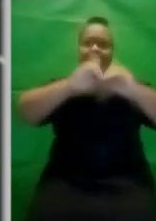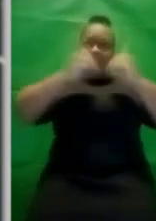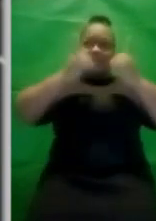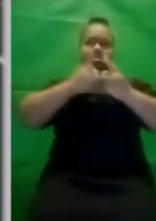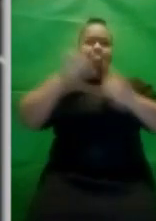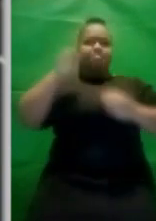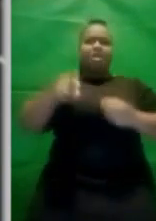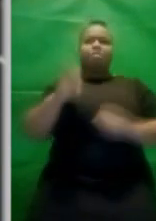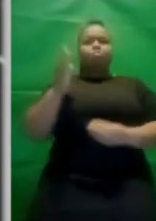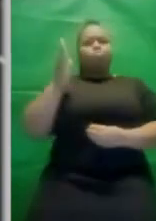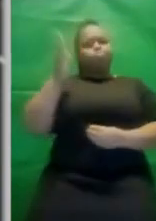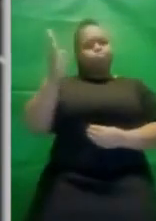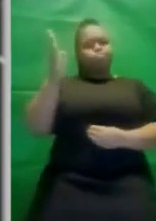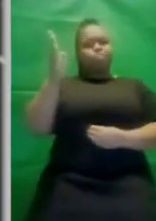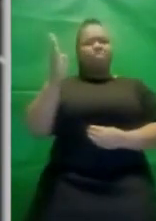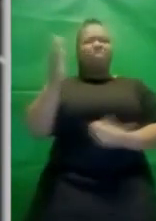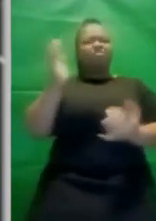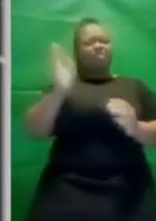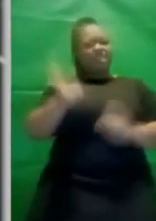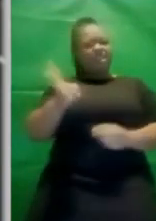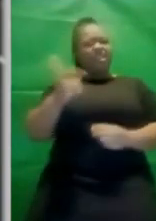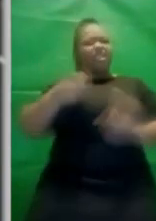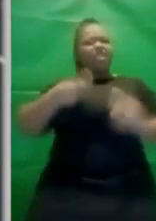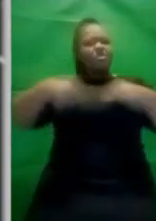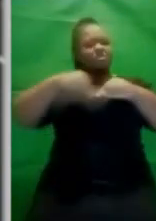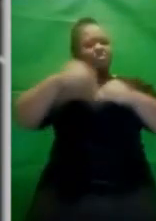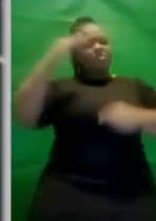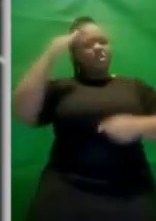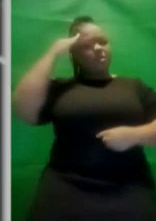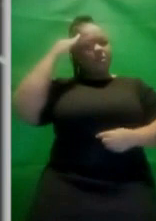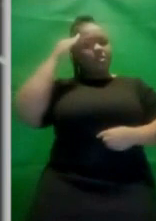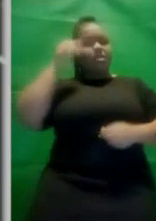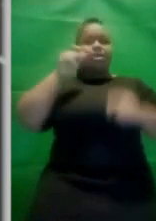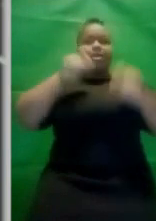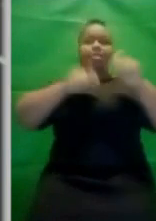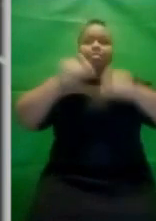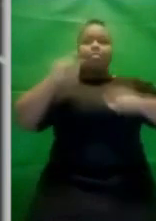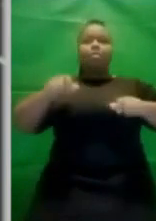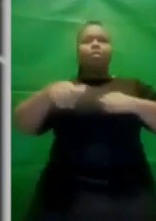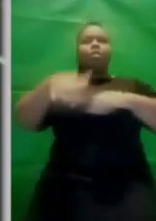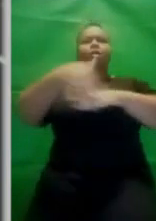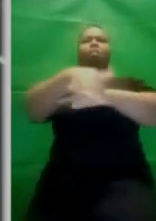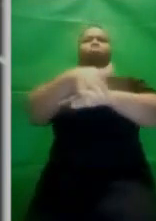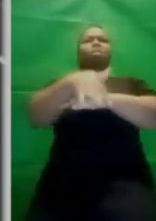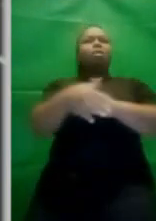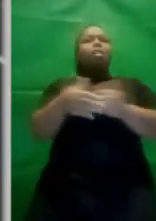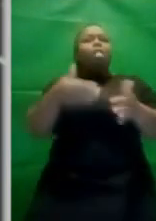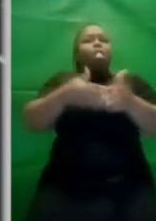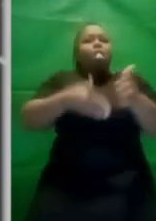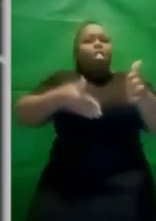We do know also that when people go into public facilities, they often battle